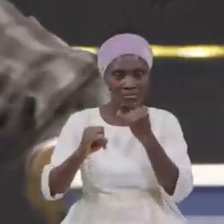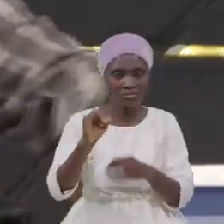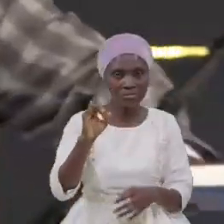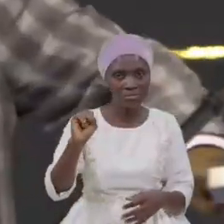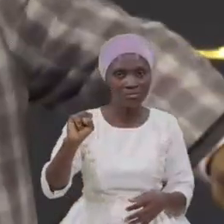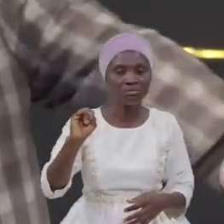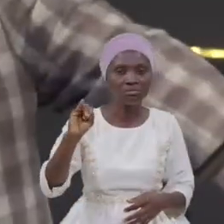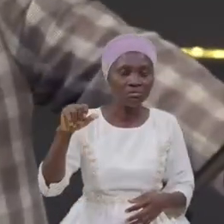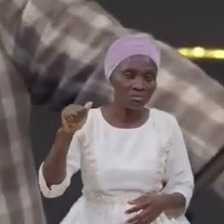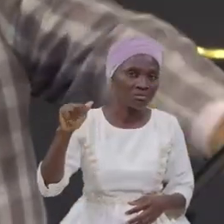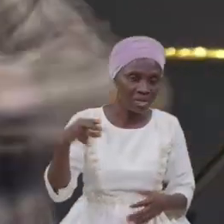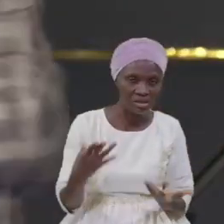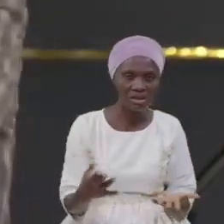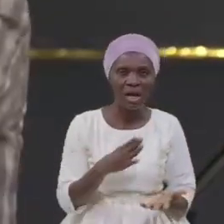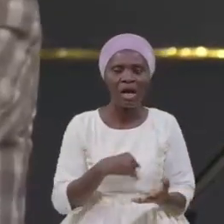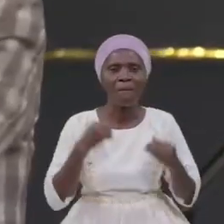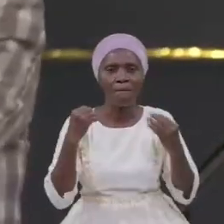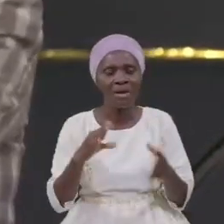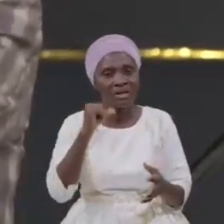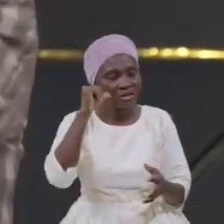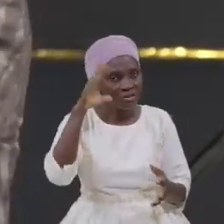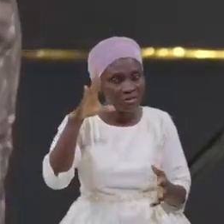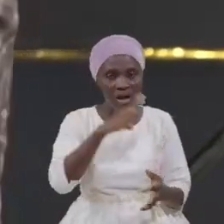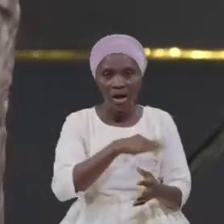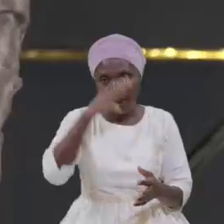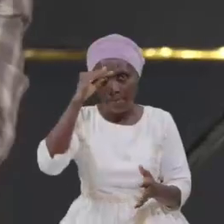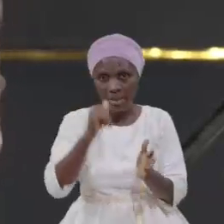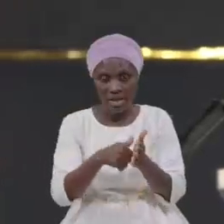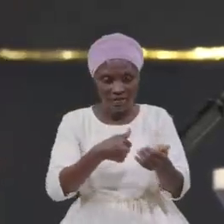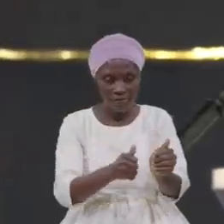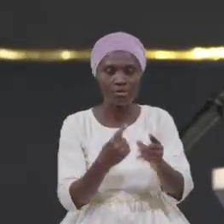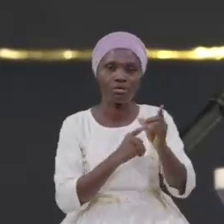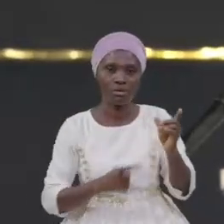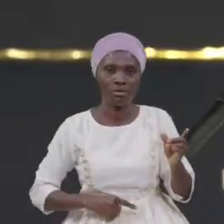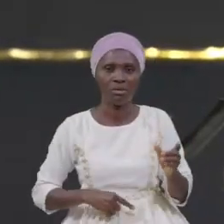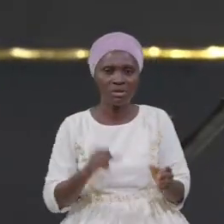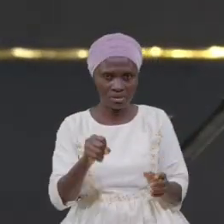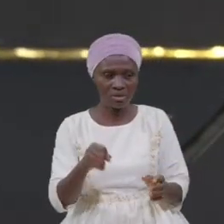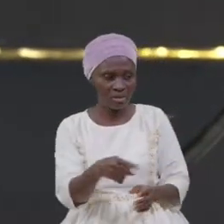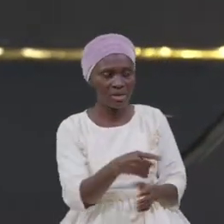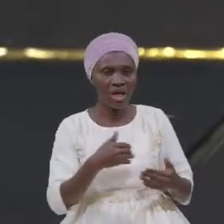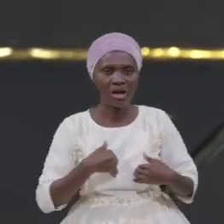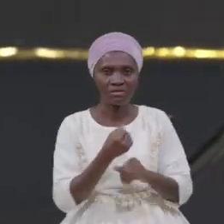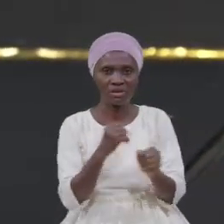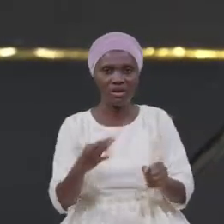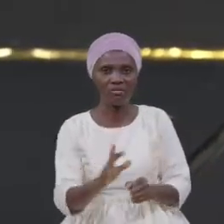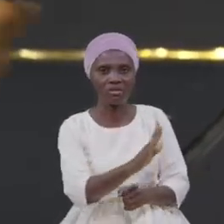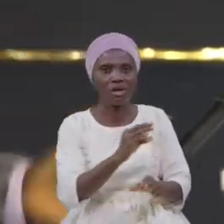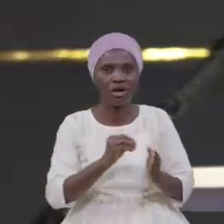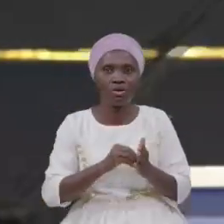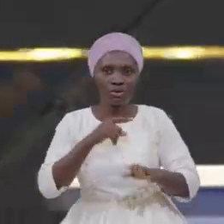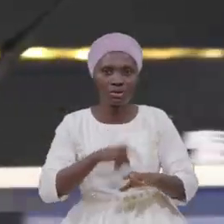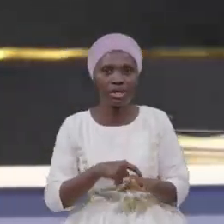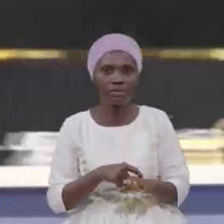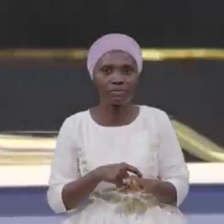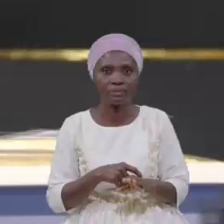and women that follow the Lord. Yes, they had salvation of their own time, at their own time. And then